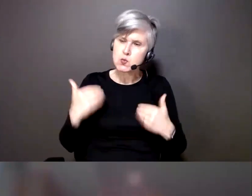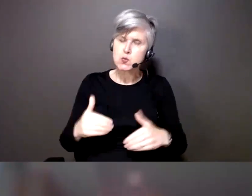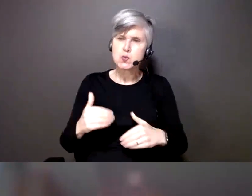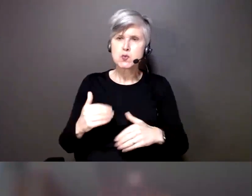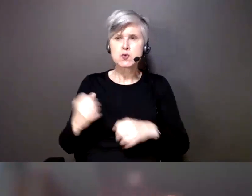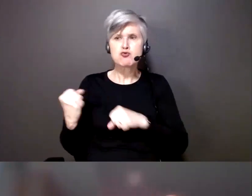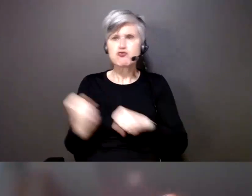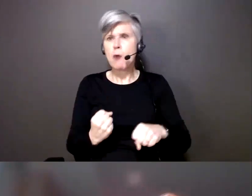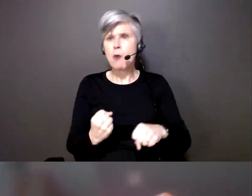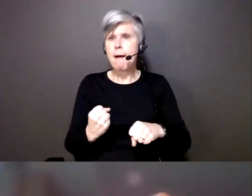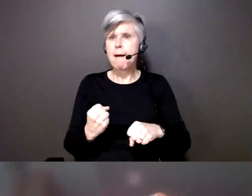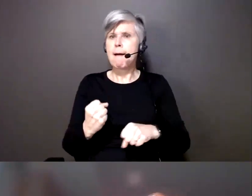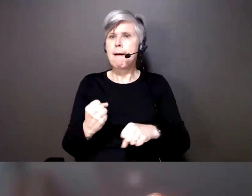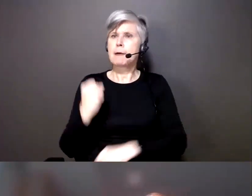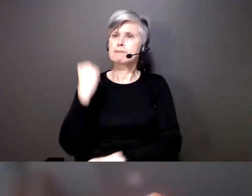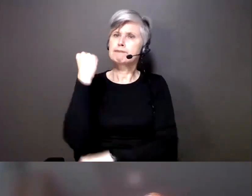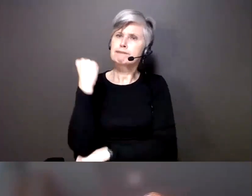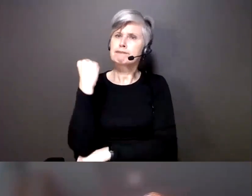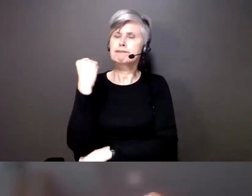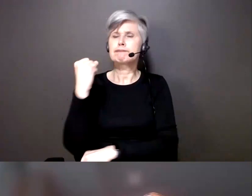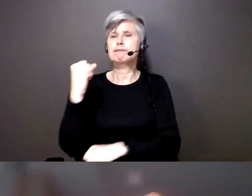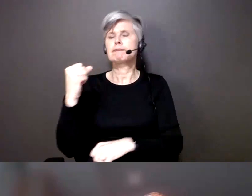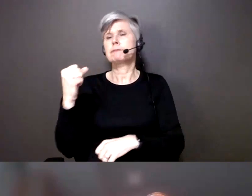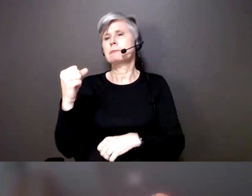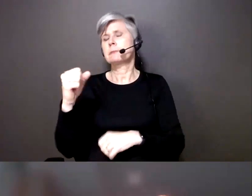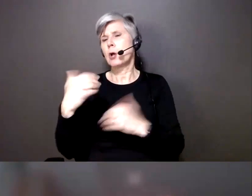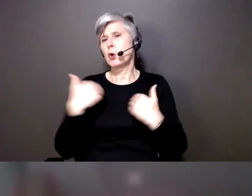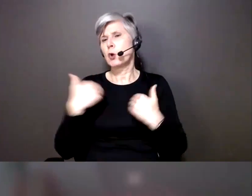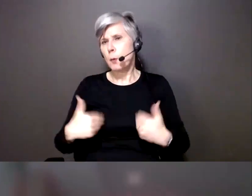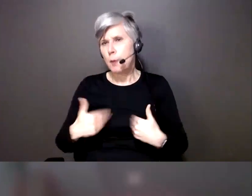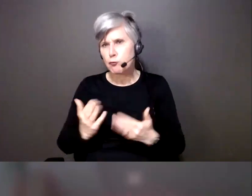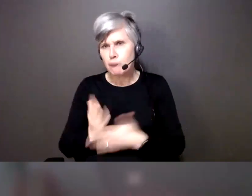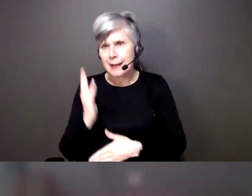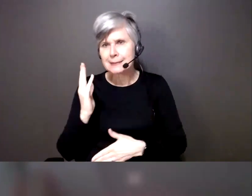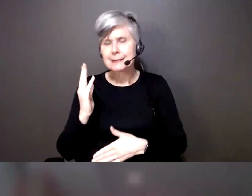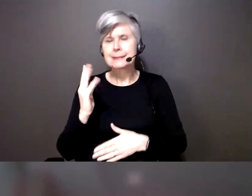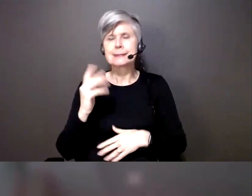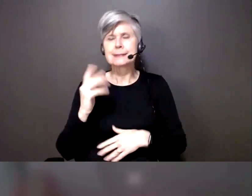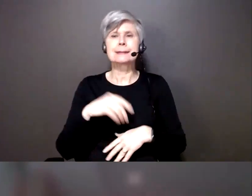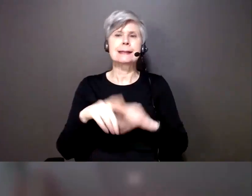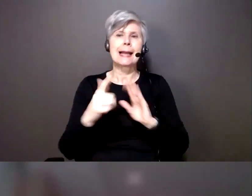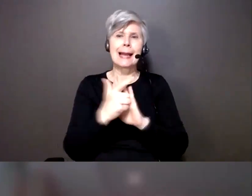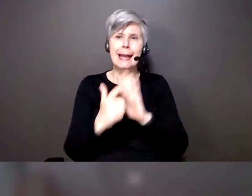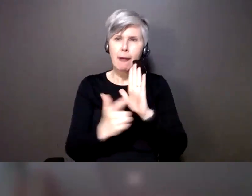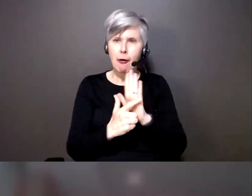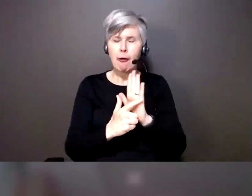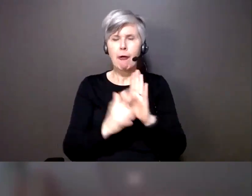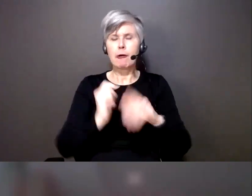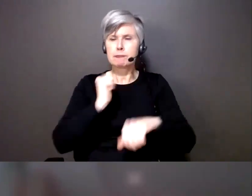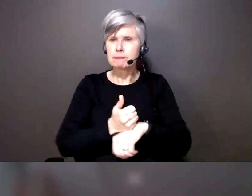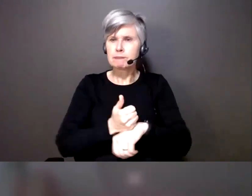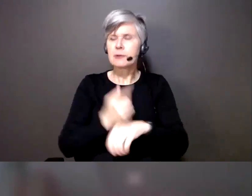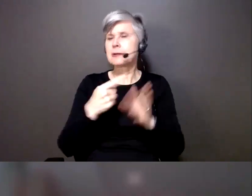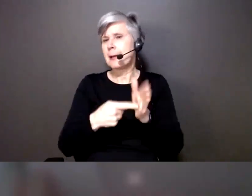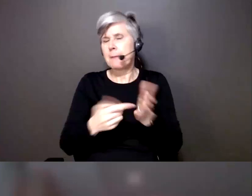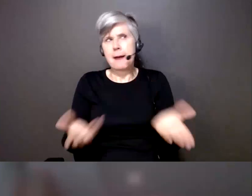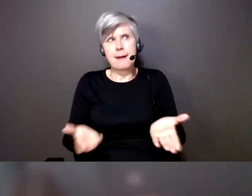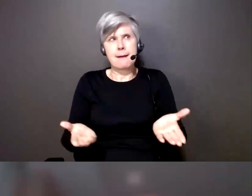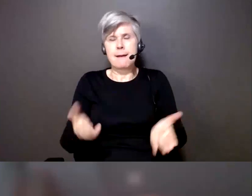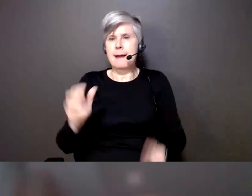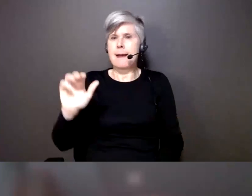We have now the Accessible Canada Act. And what these legislation and